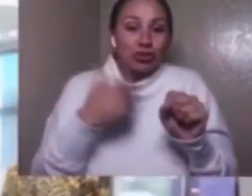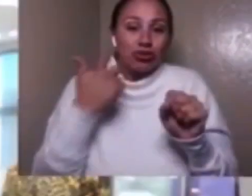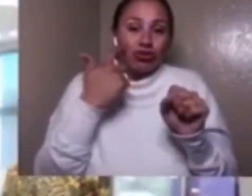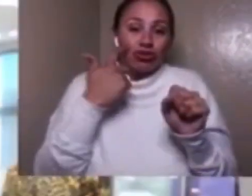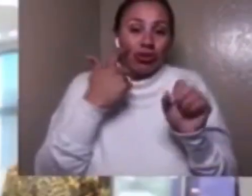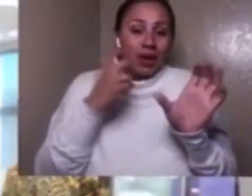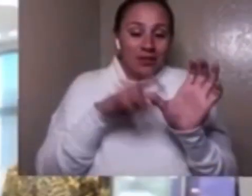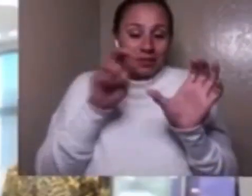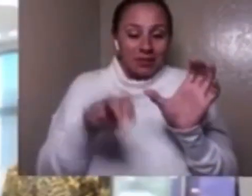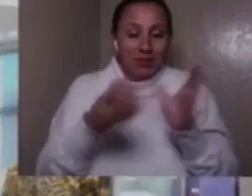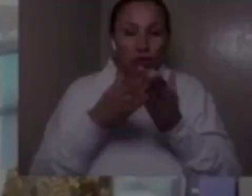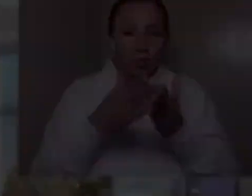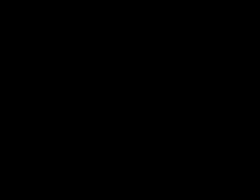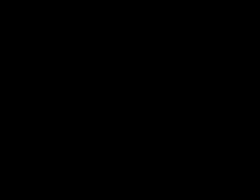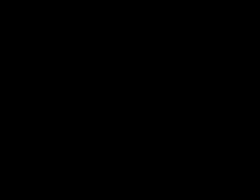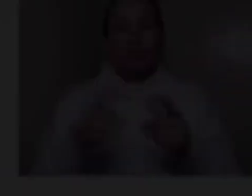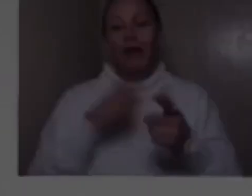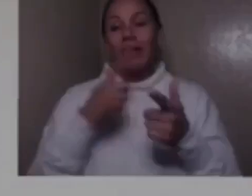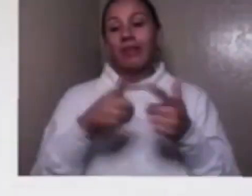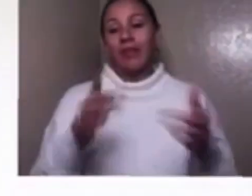I just got off a cruise ship.